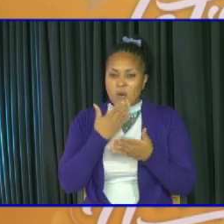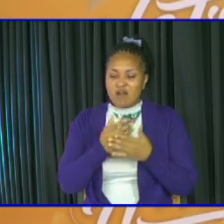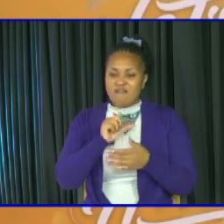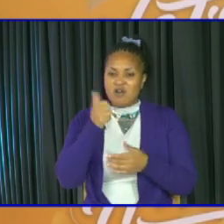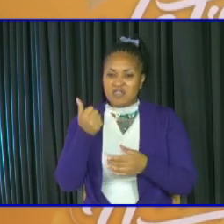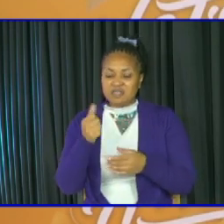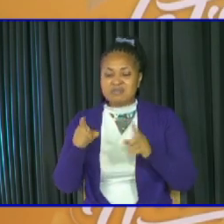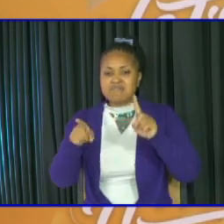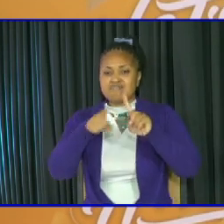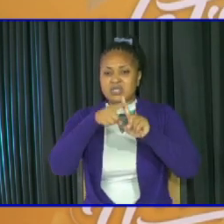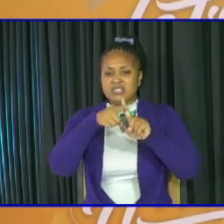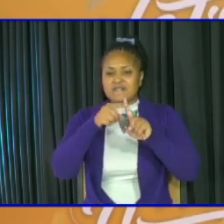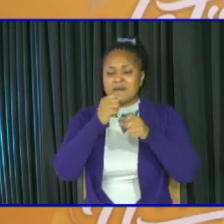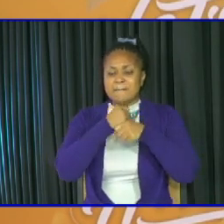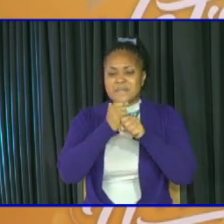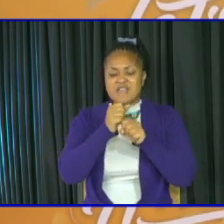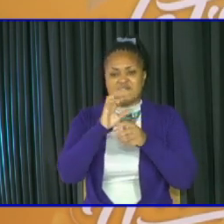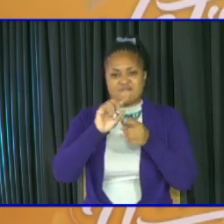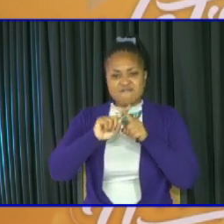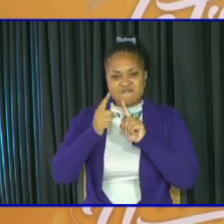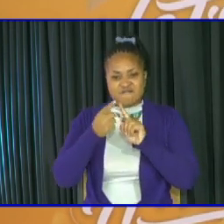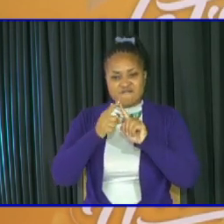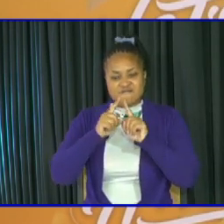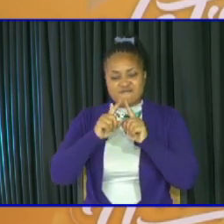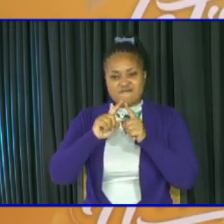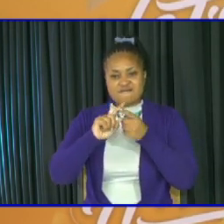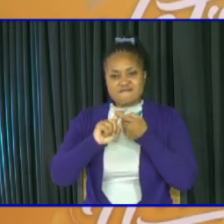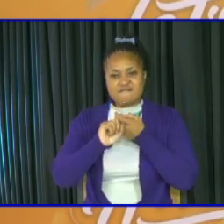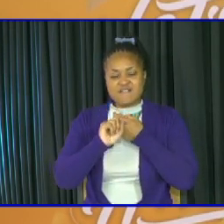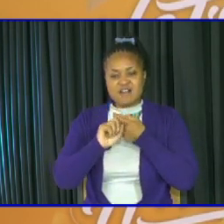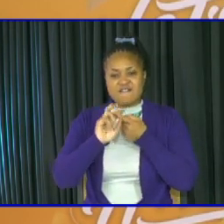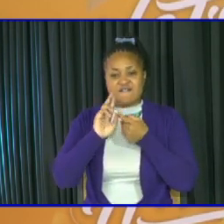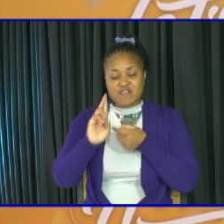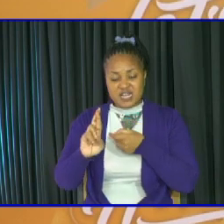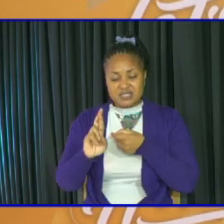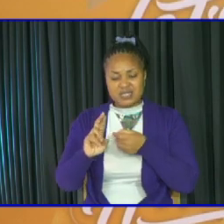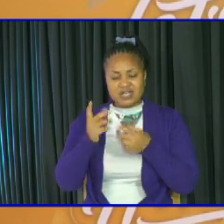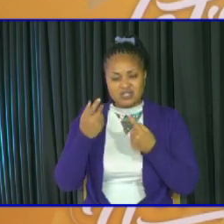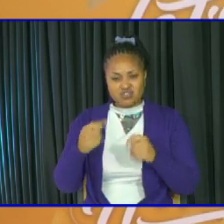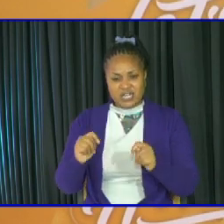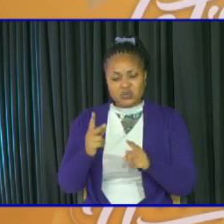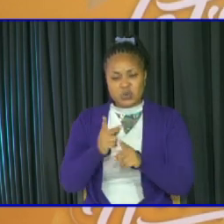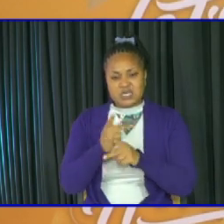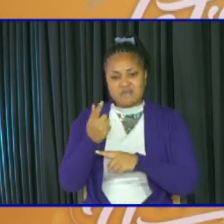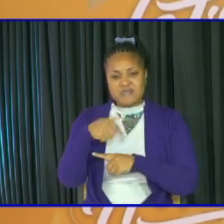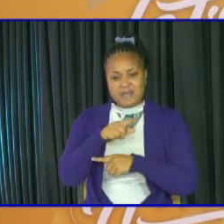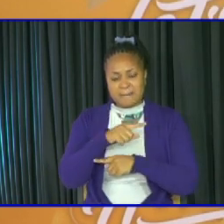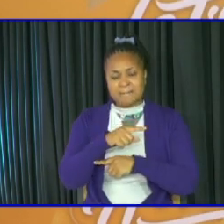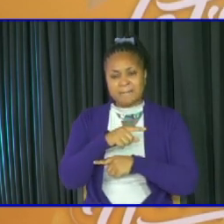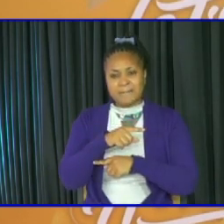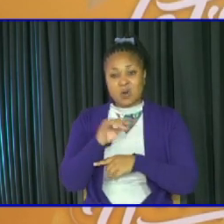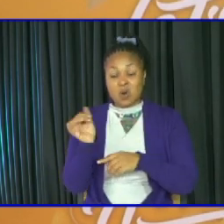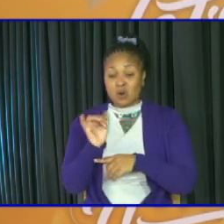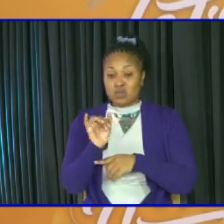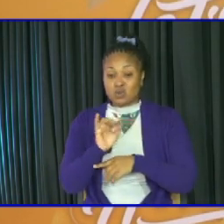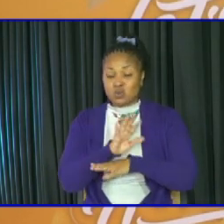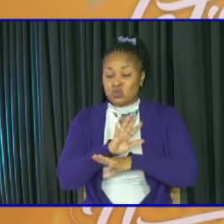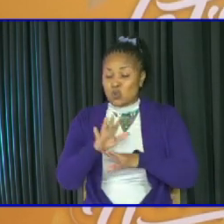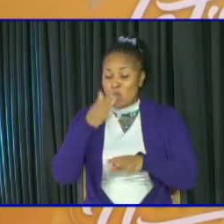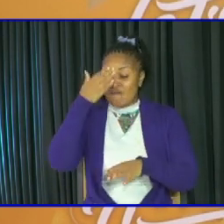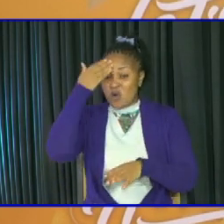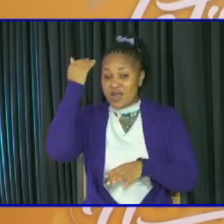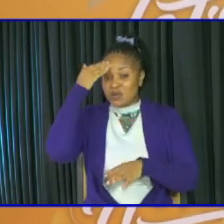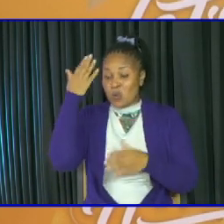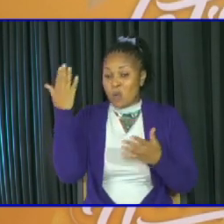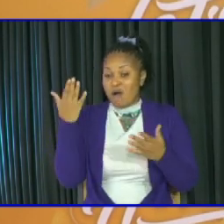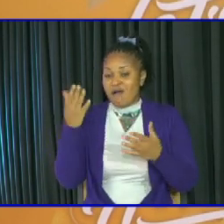Make friends and seek to keep them. And also, don't forget the